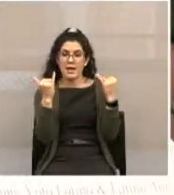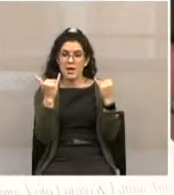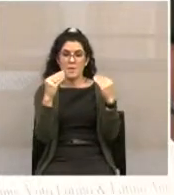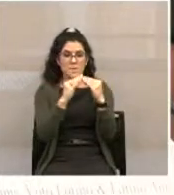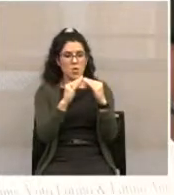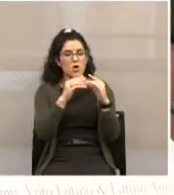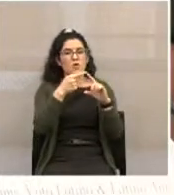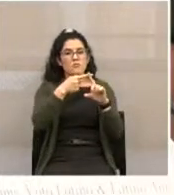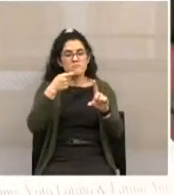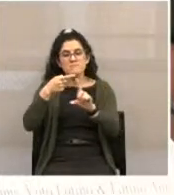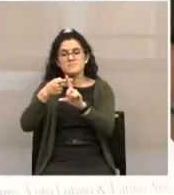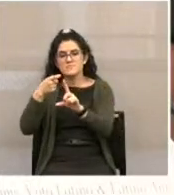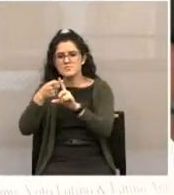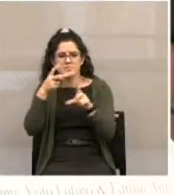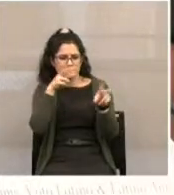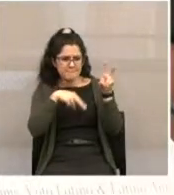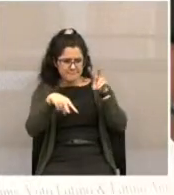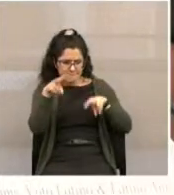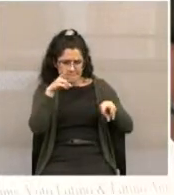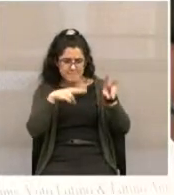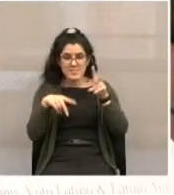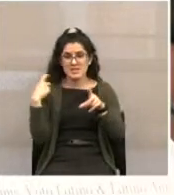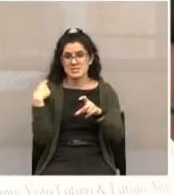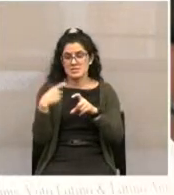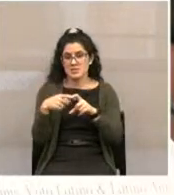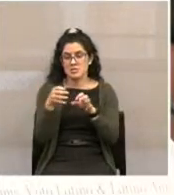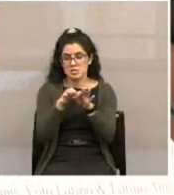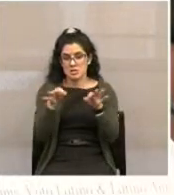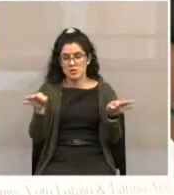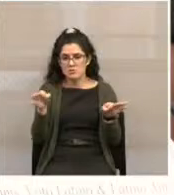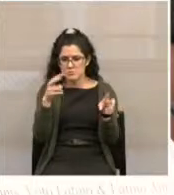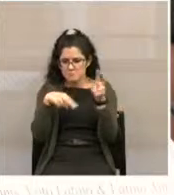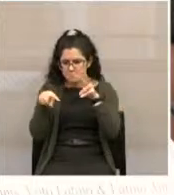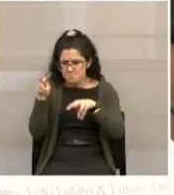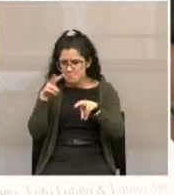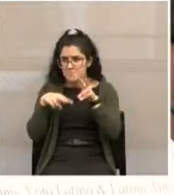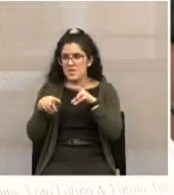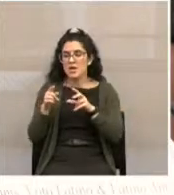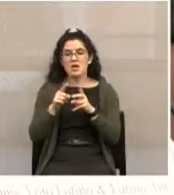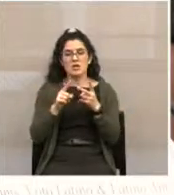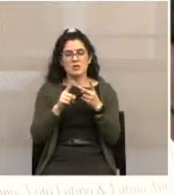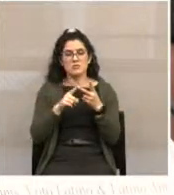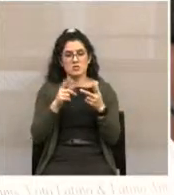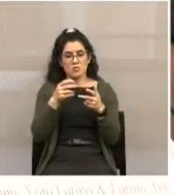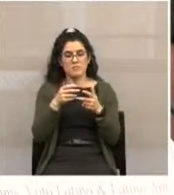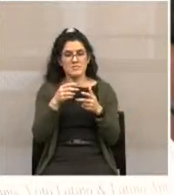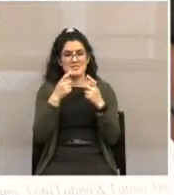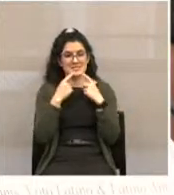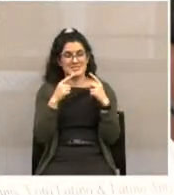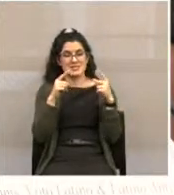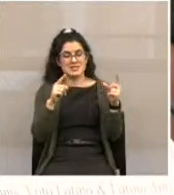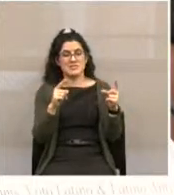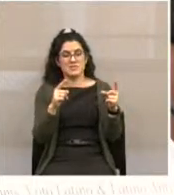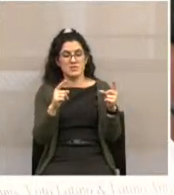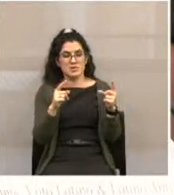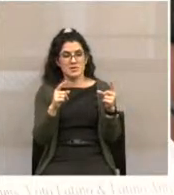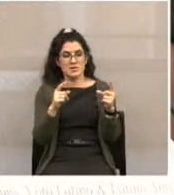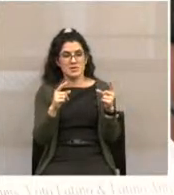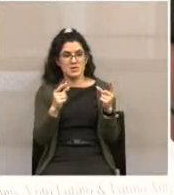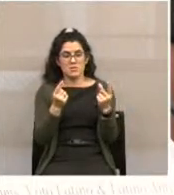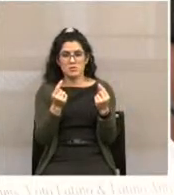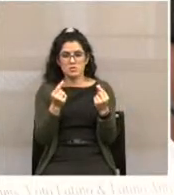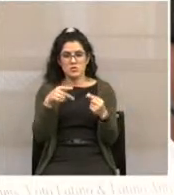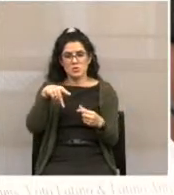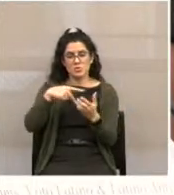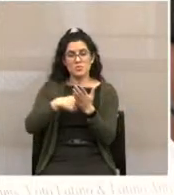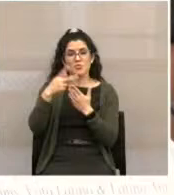Spanish language media monitoring, two, test methods to combat disinformation, and three, successfully scale programs